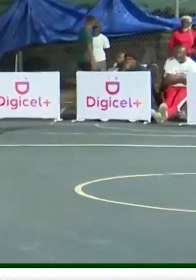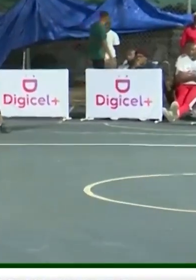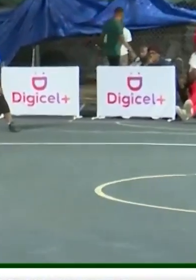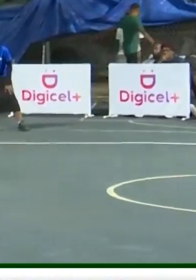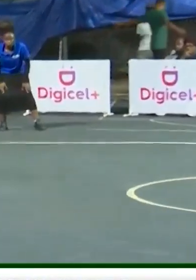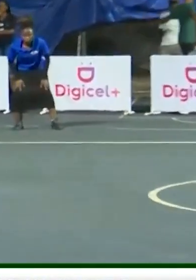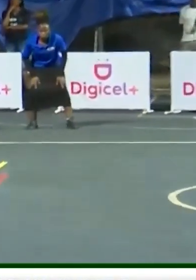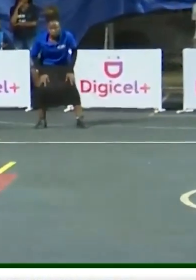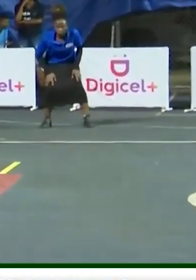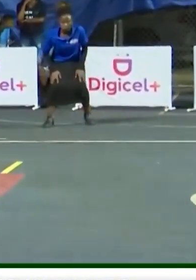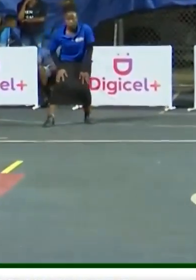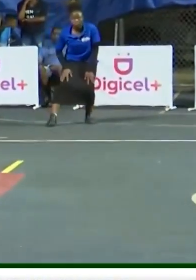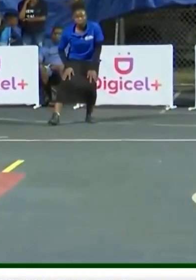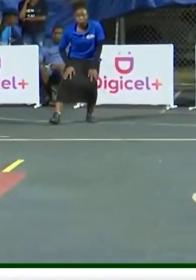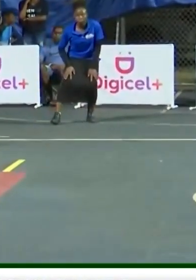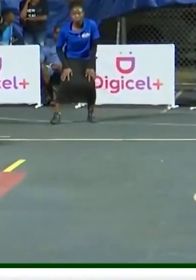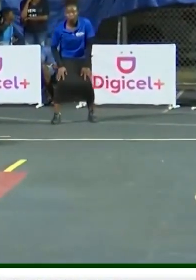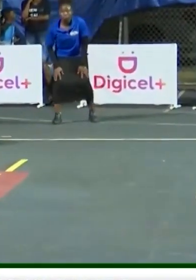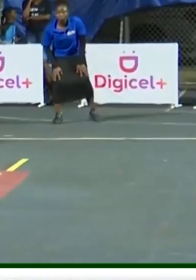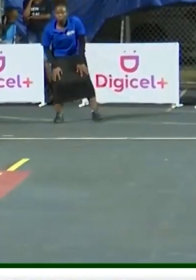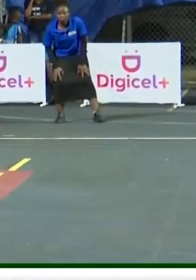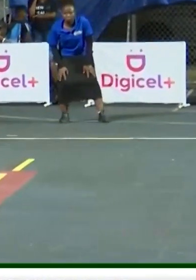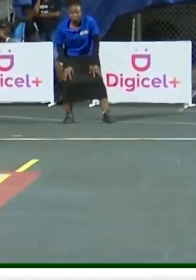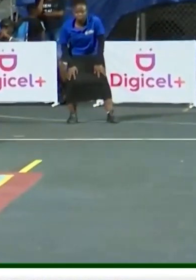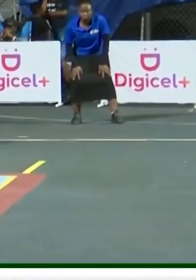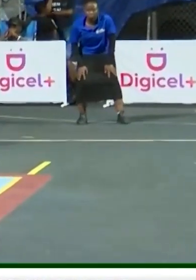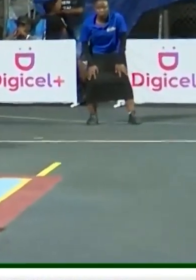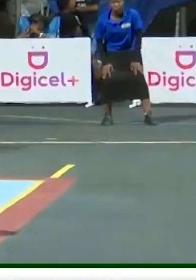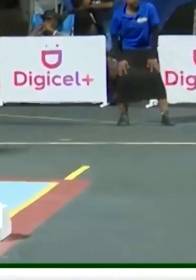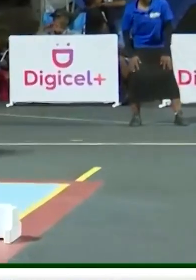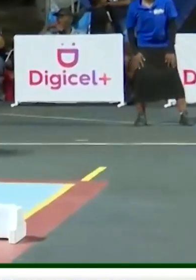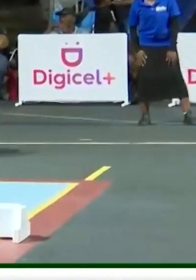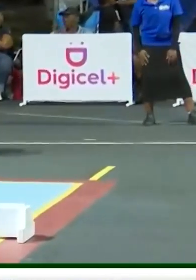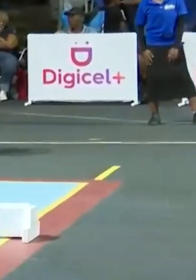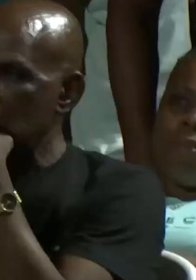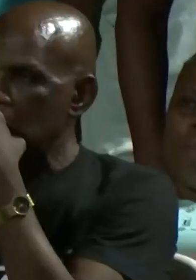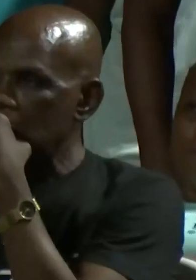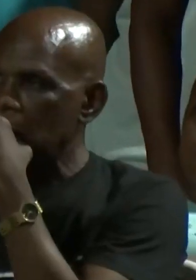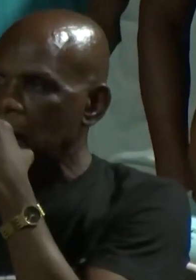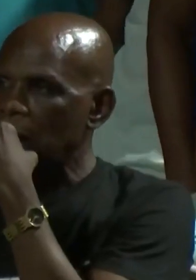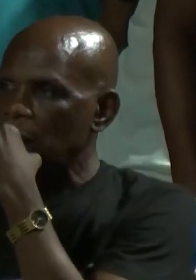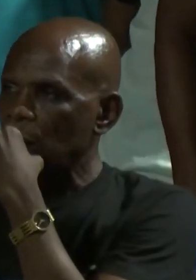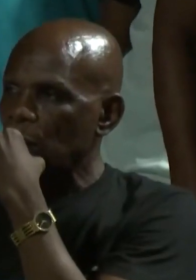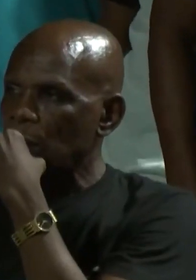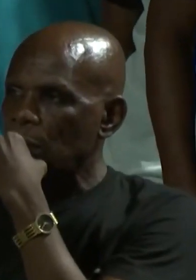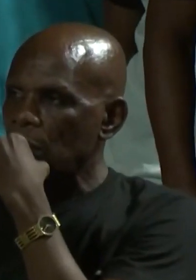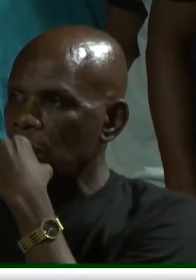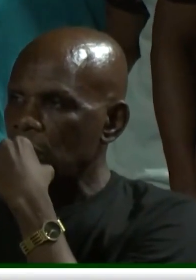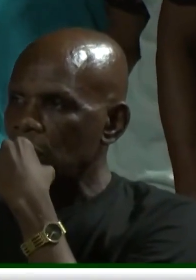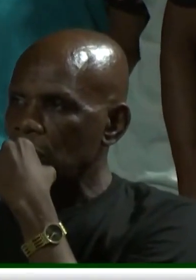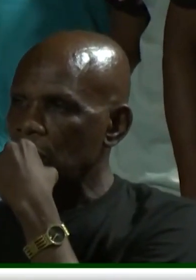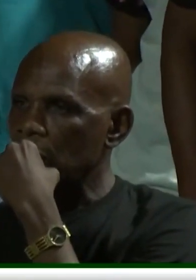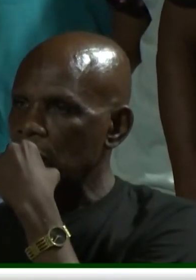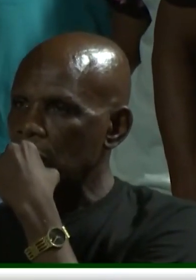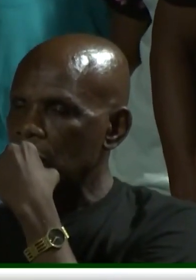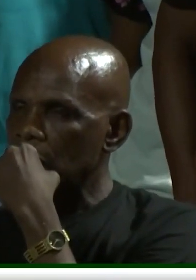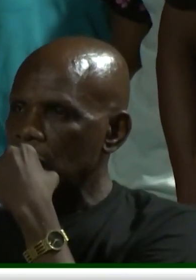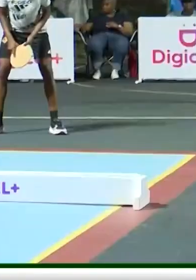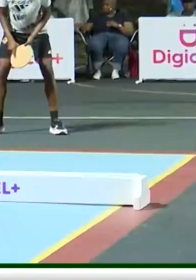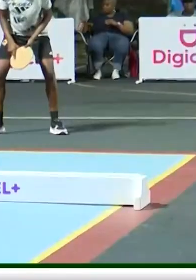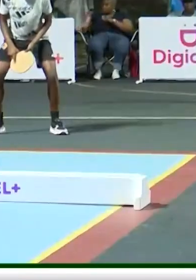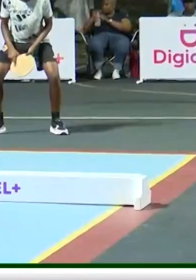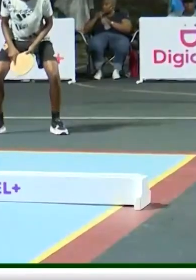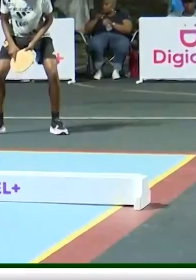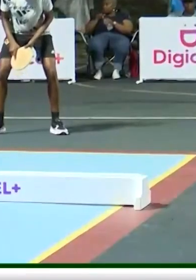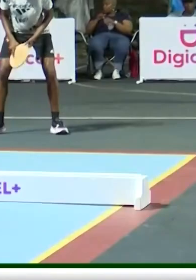We serve it off with ladies action where Juliet Worrell back in the screen to call Rachel Smith. Smith already had the upper hand, having taken the first set